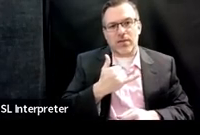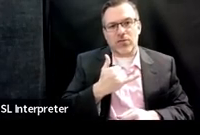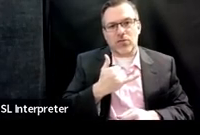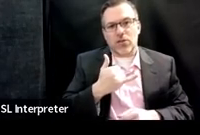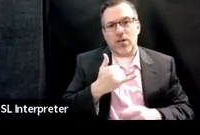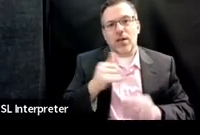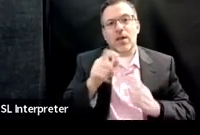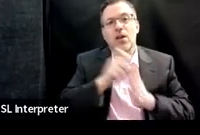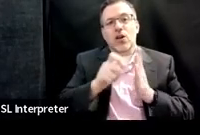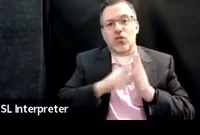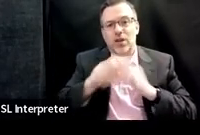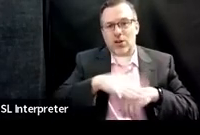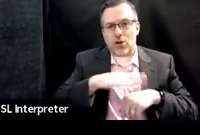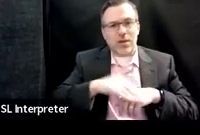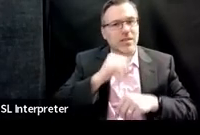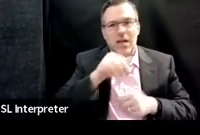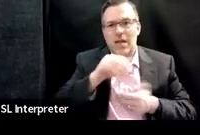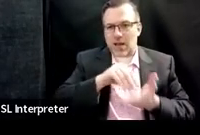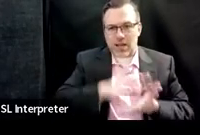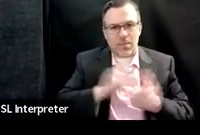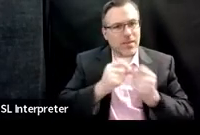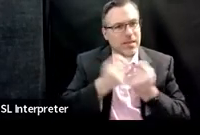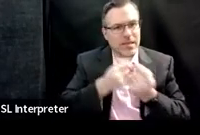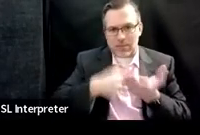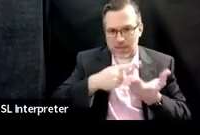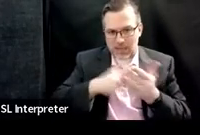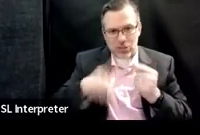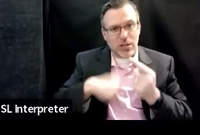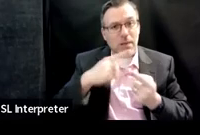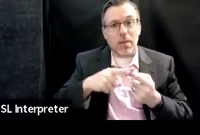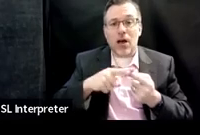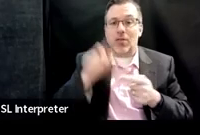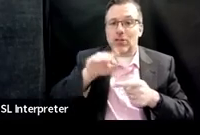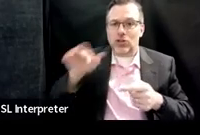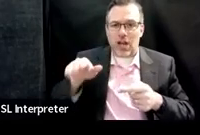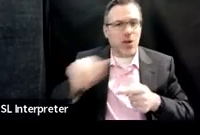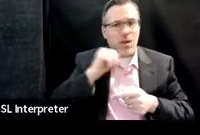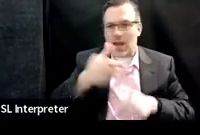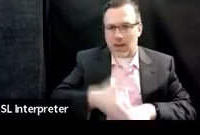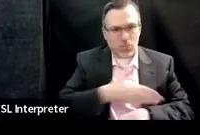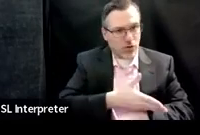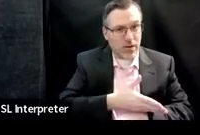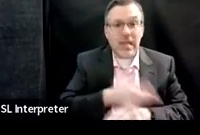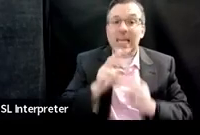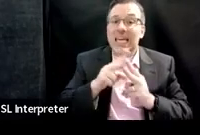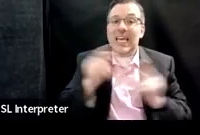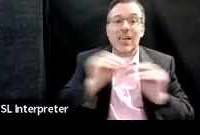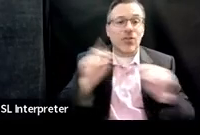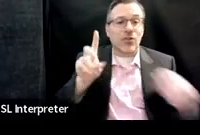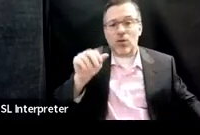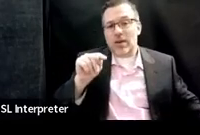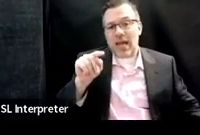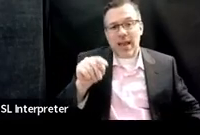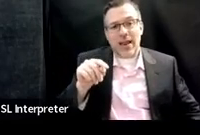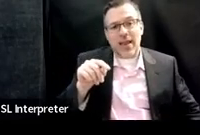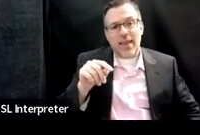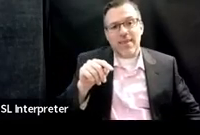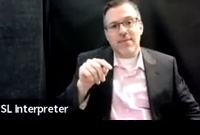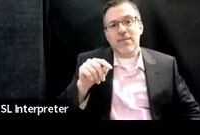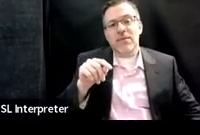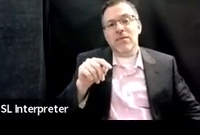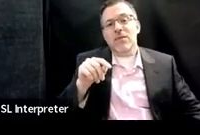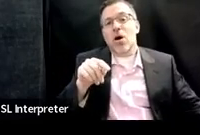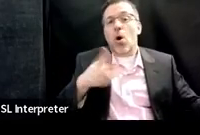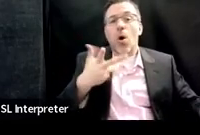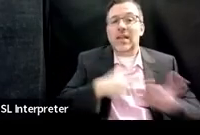team discussion about the child's current lack of progress. Either there was no data, or the discussion didn't happen, or it